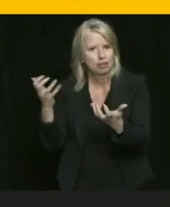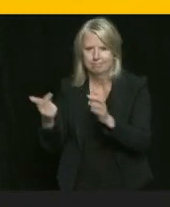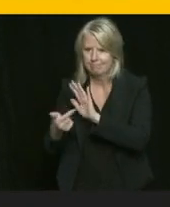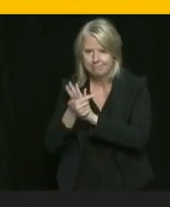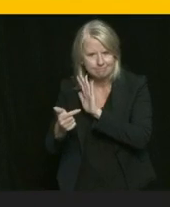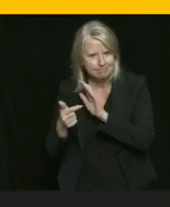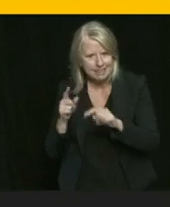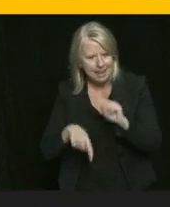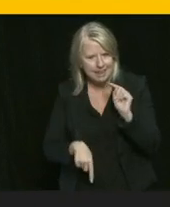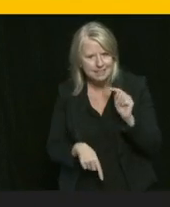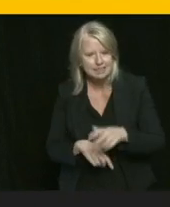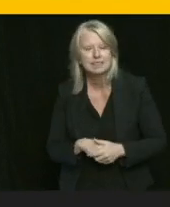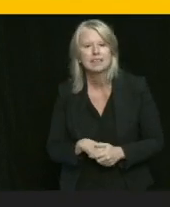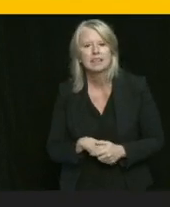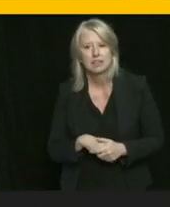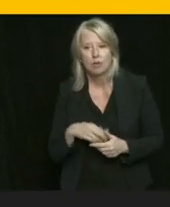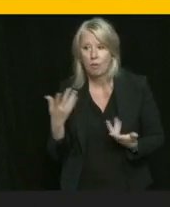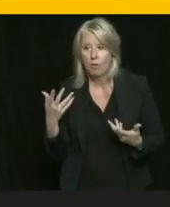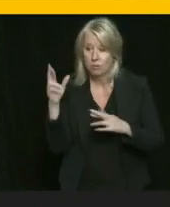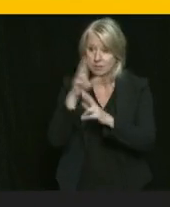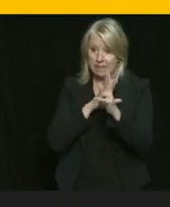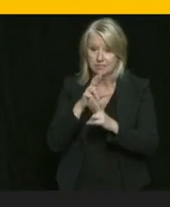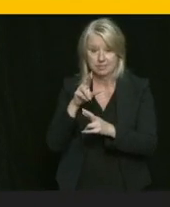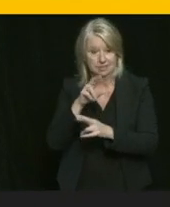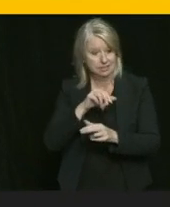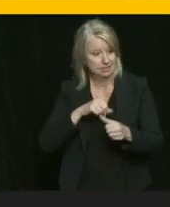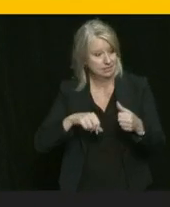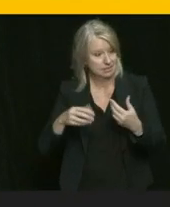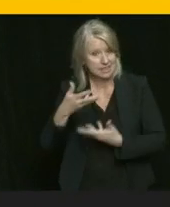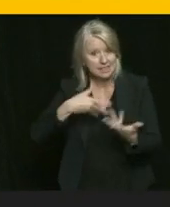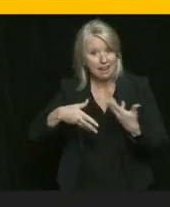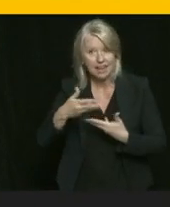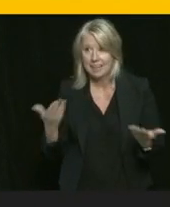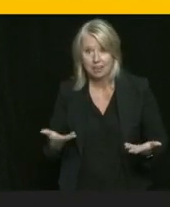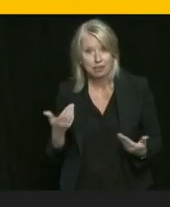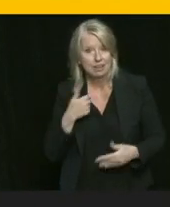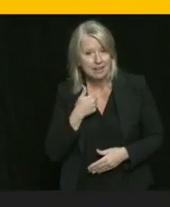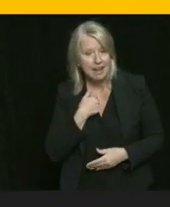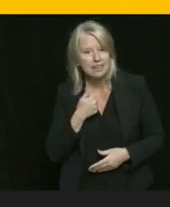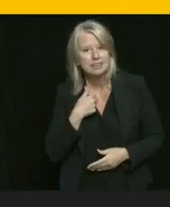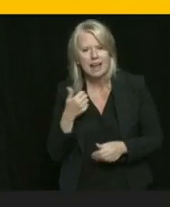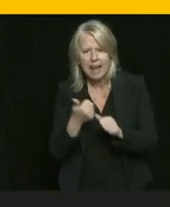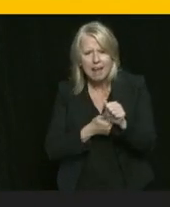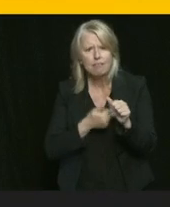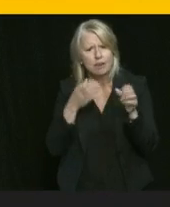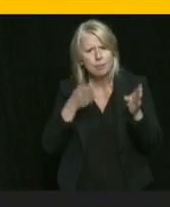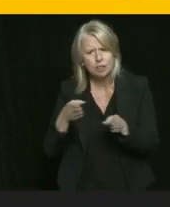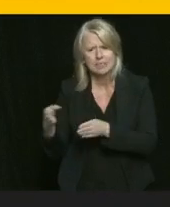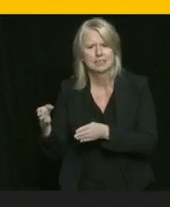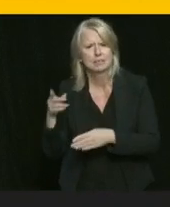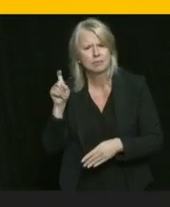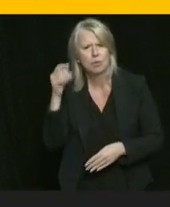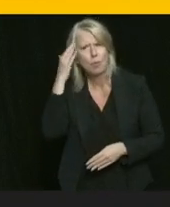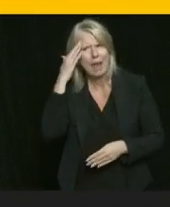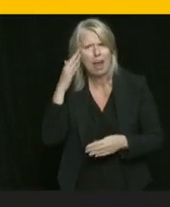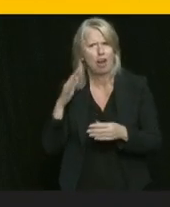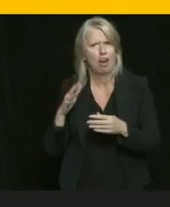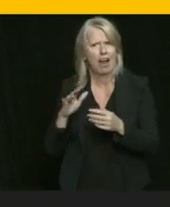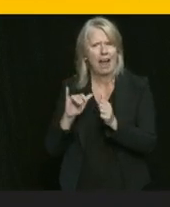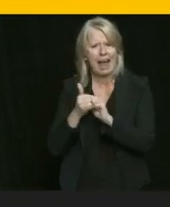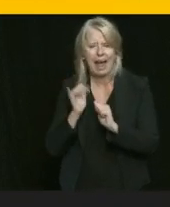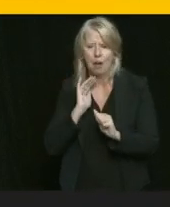In a respectful society such as ours, everyone must be aware of the impact of our words and